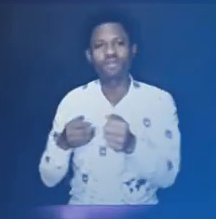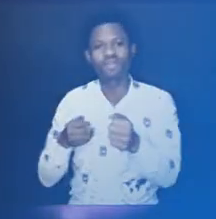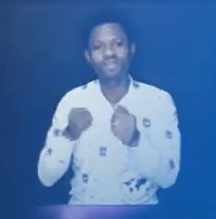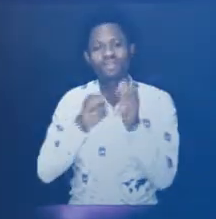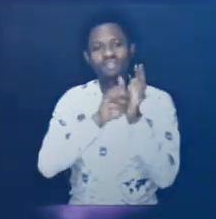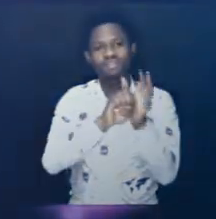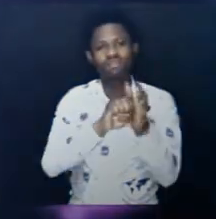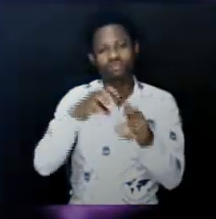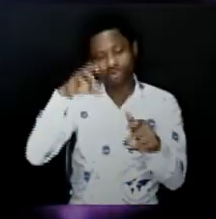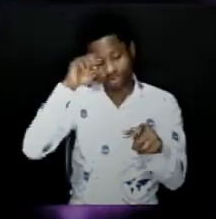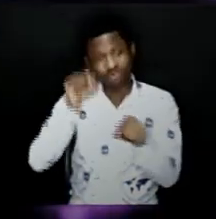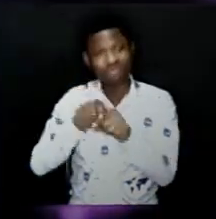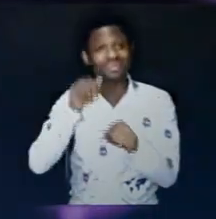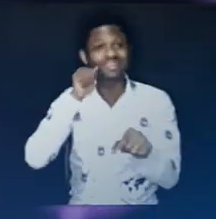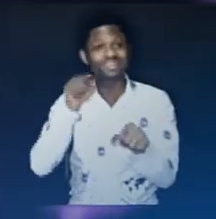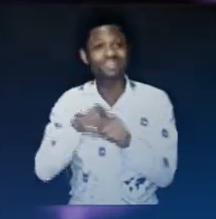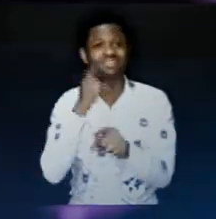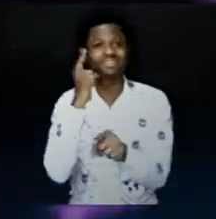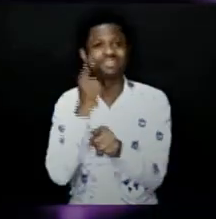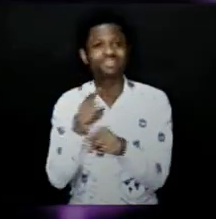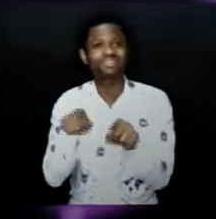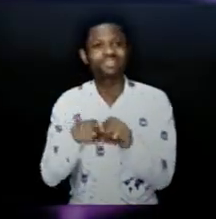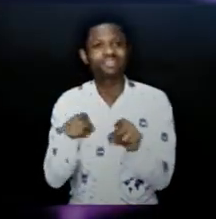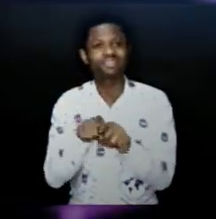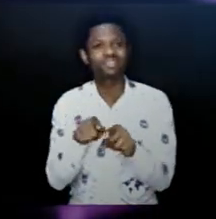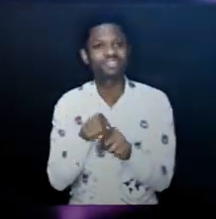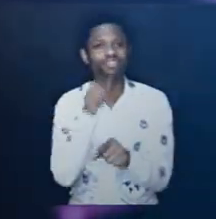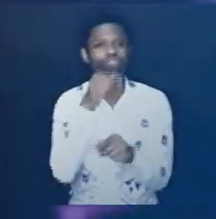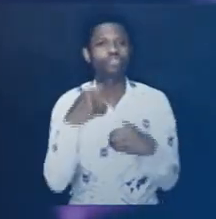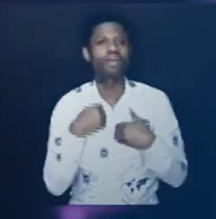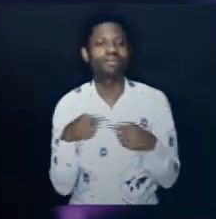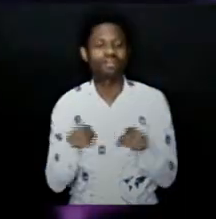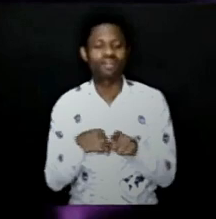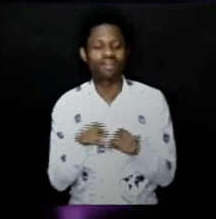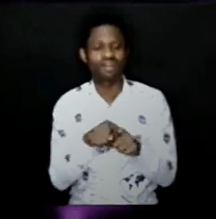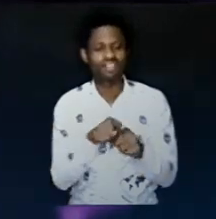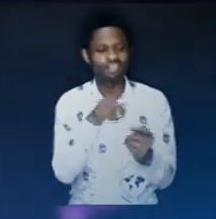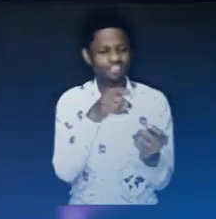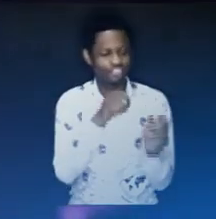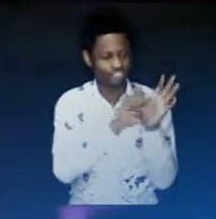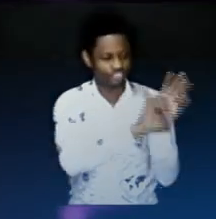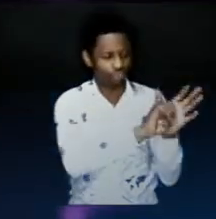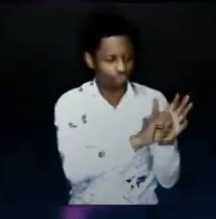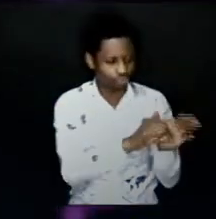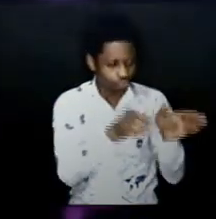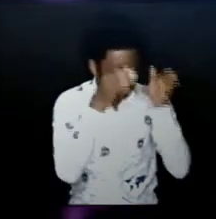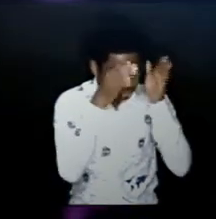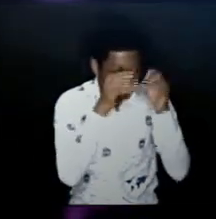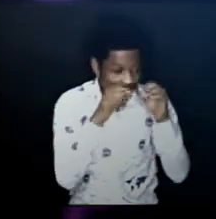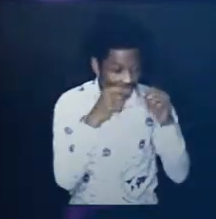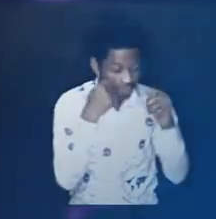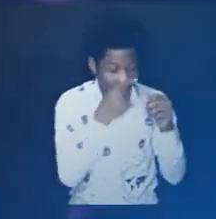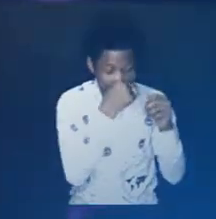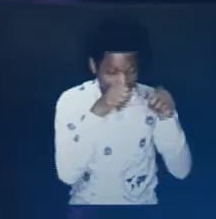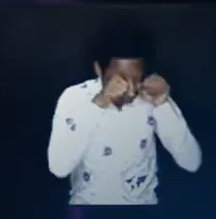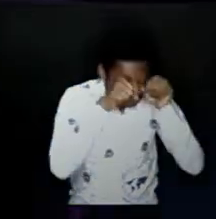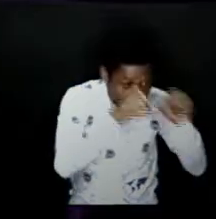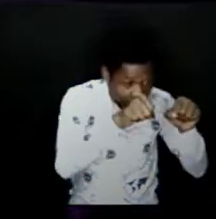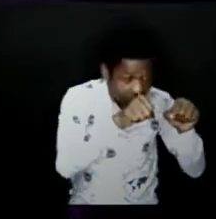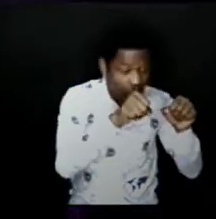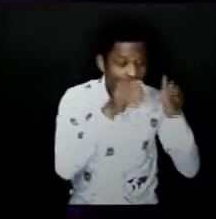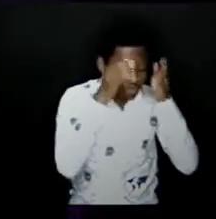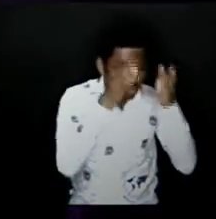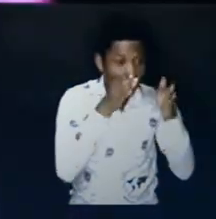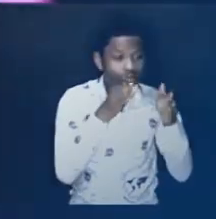and sisters. Just as you have us as a model, keep your eyes on those who live as